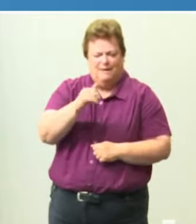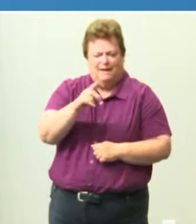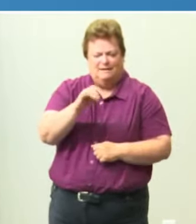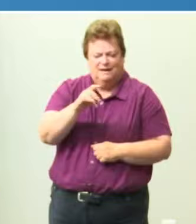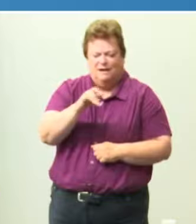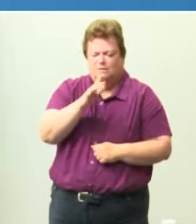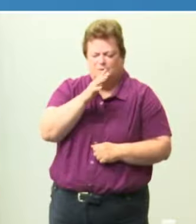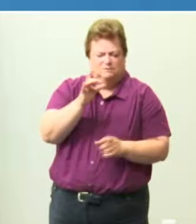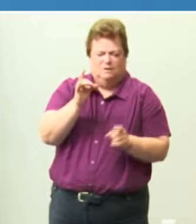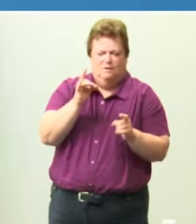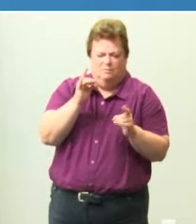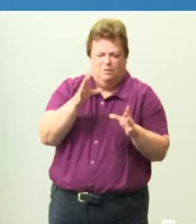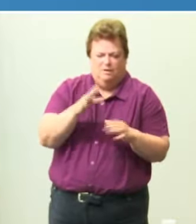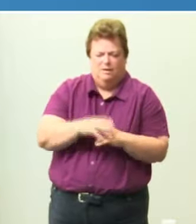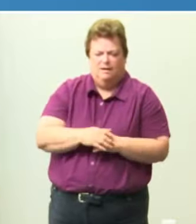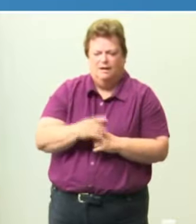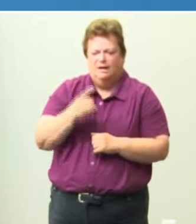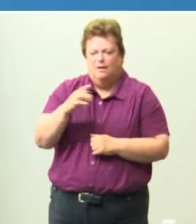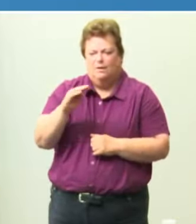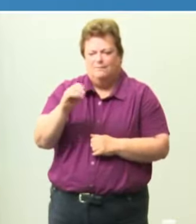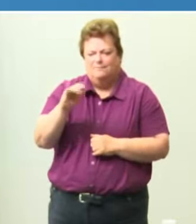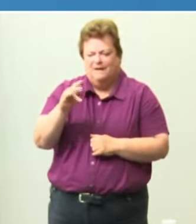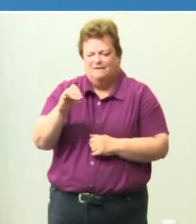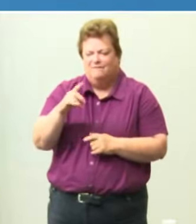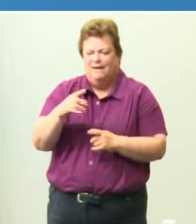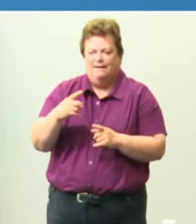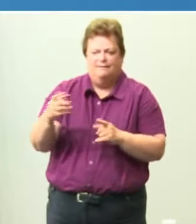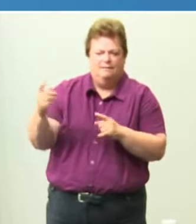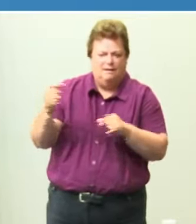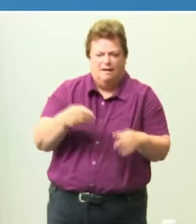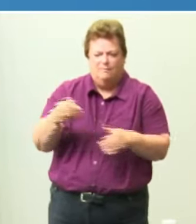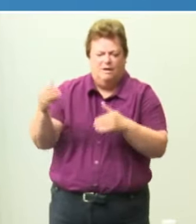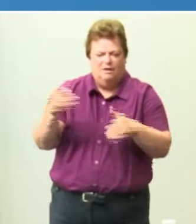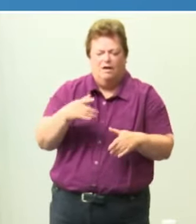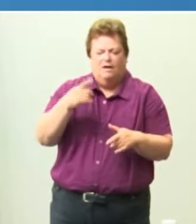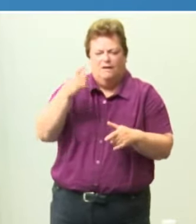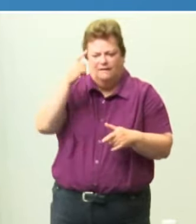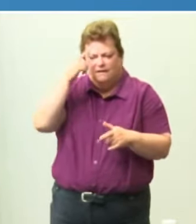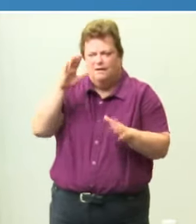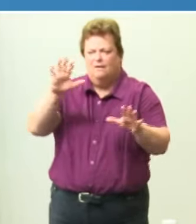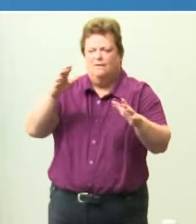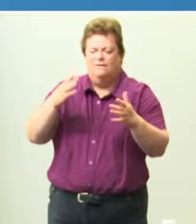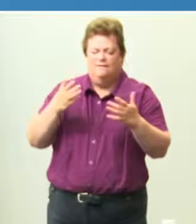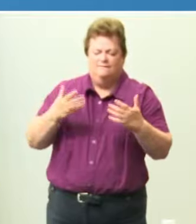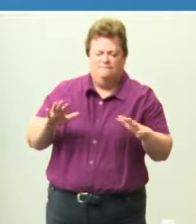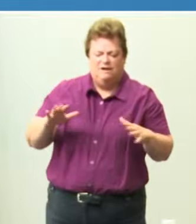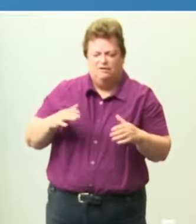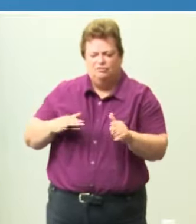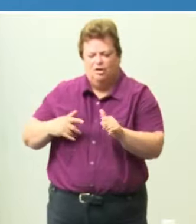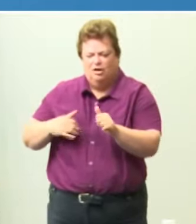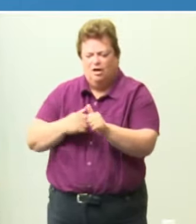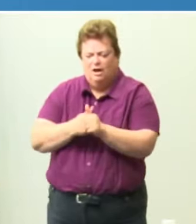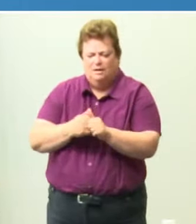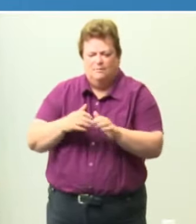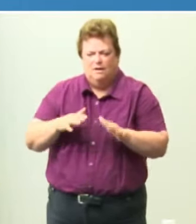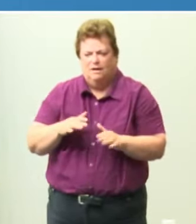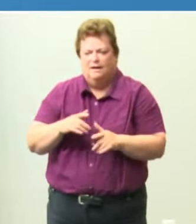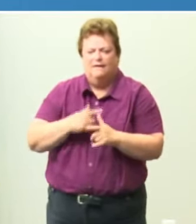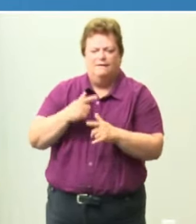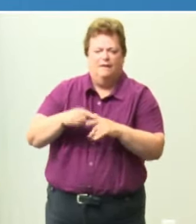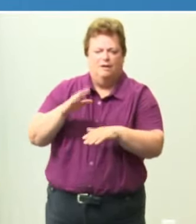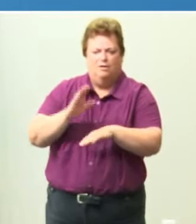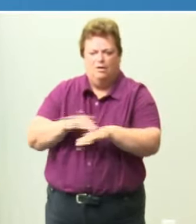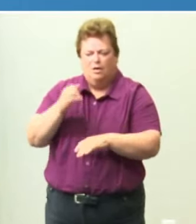absolutely brutal. One medevac with casualties after another. You'd think you were caught up and you'd think you'd catch a breather, and they'd call in with